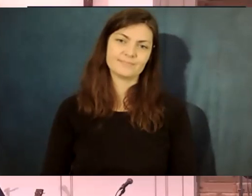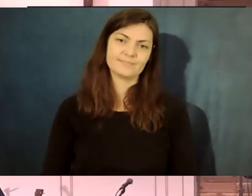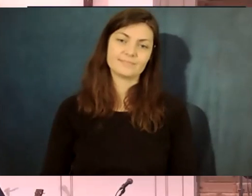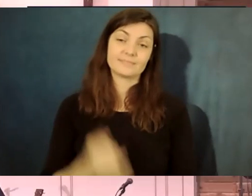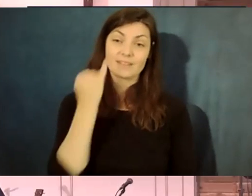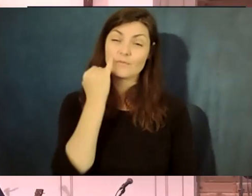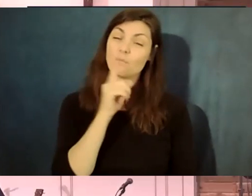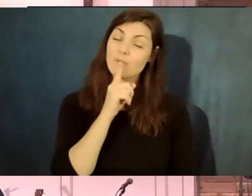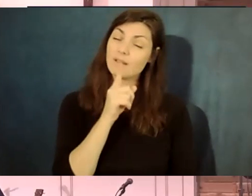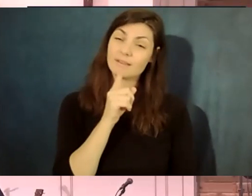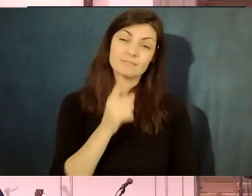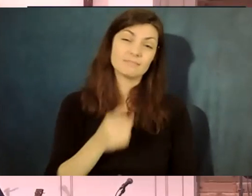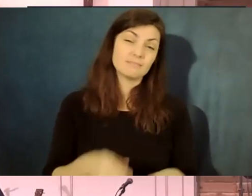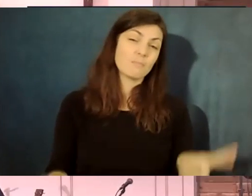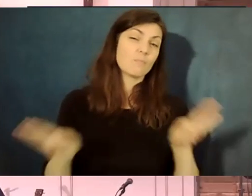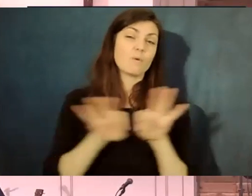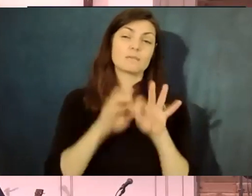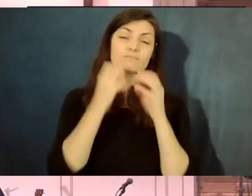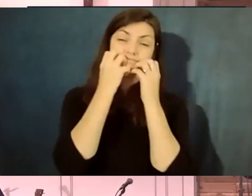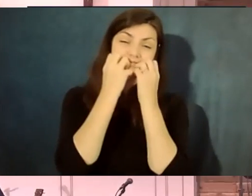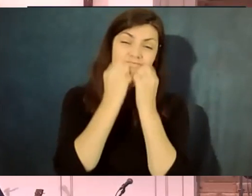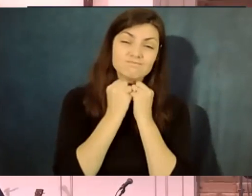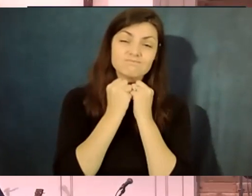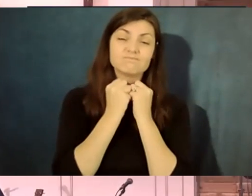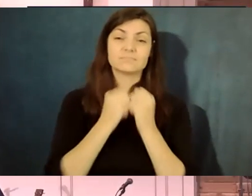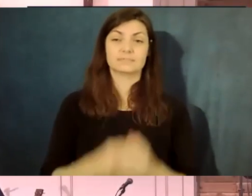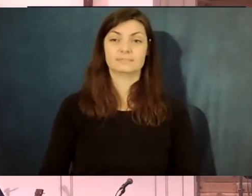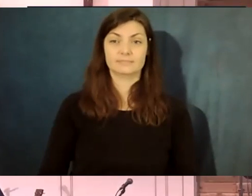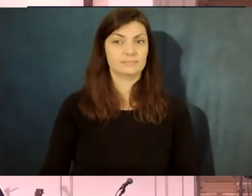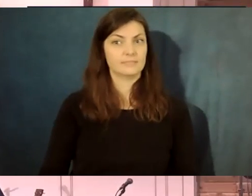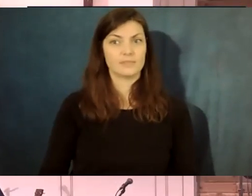If it really matters to you, you won't miss it.